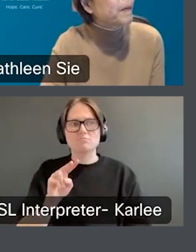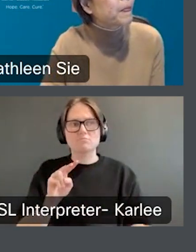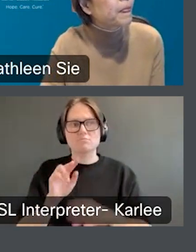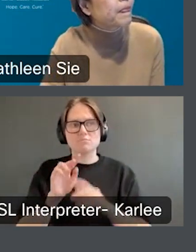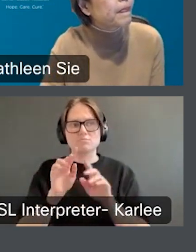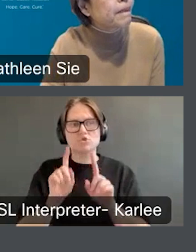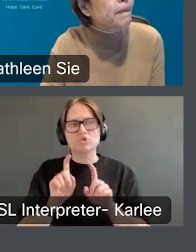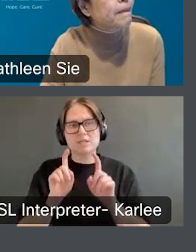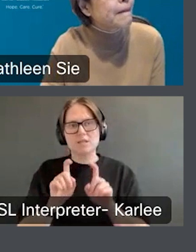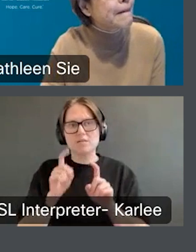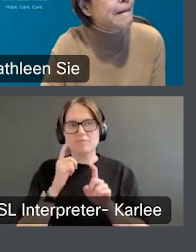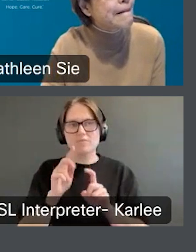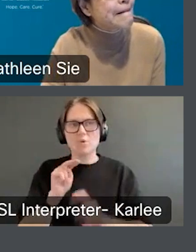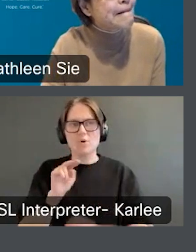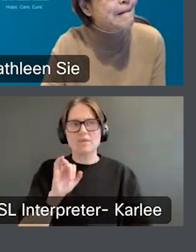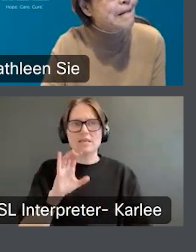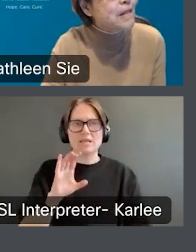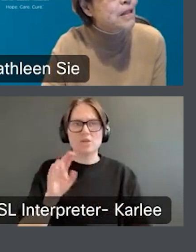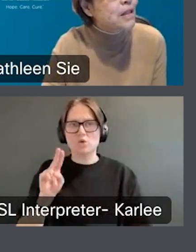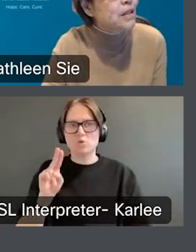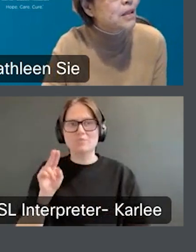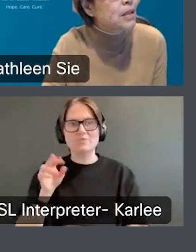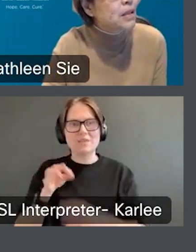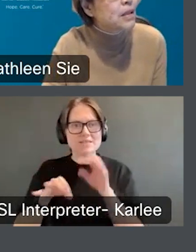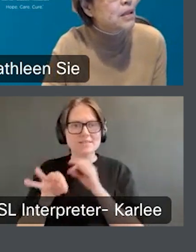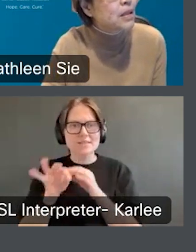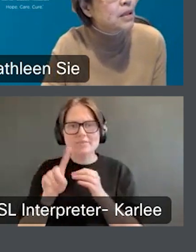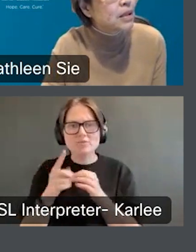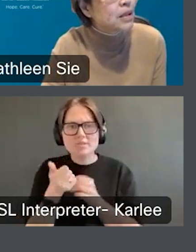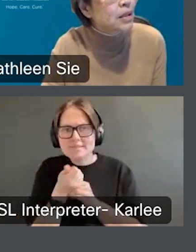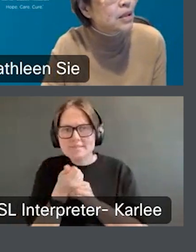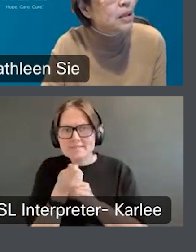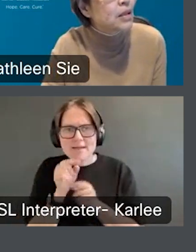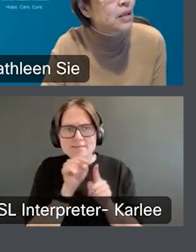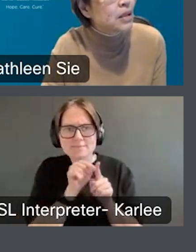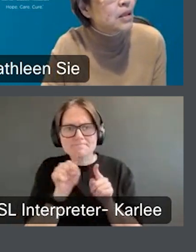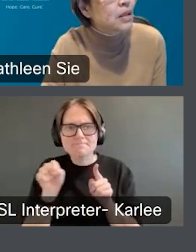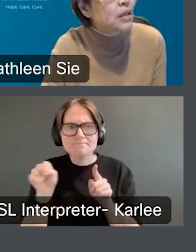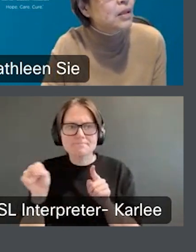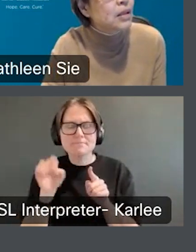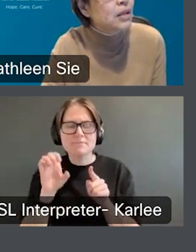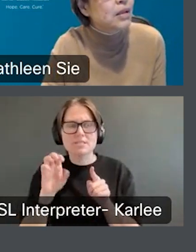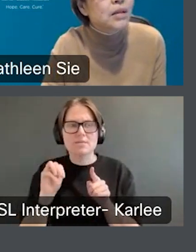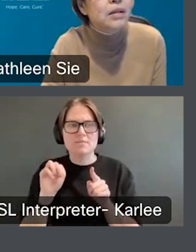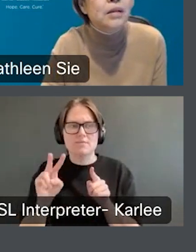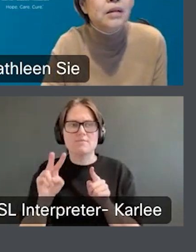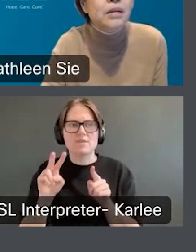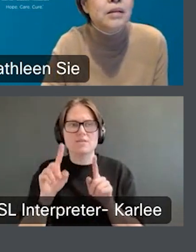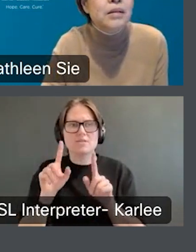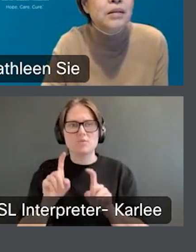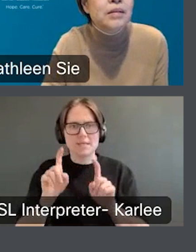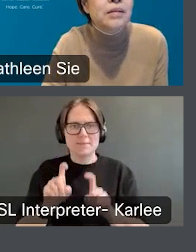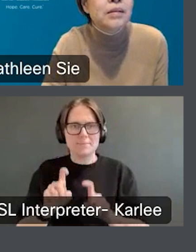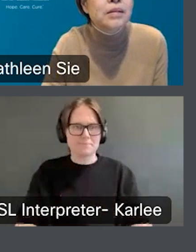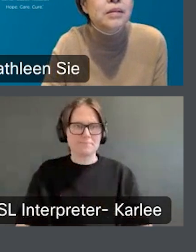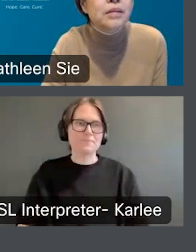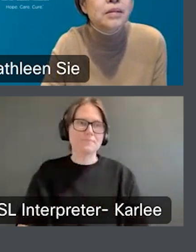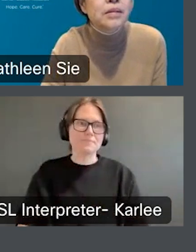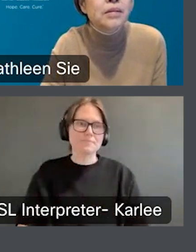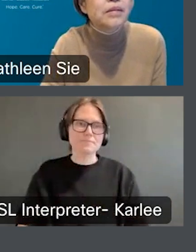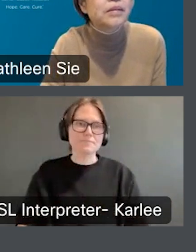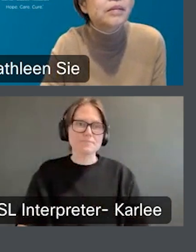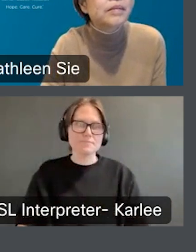as opposed to a select CMV screening. And they are looking